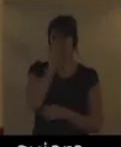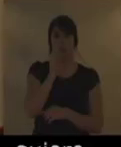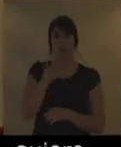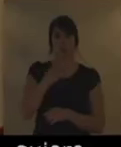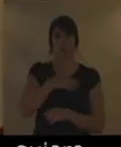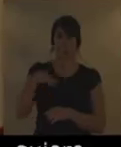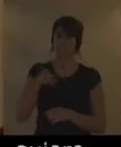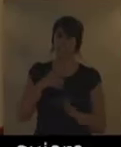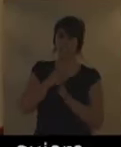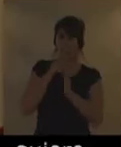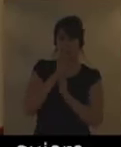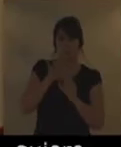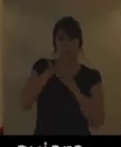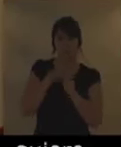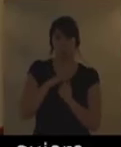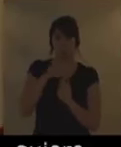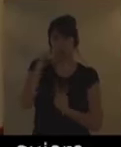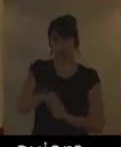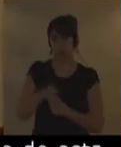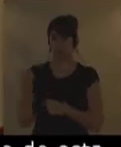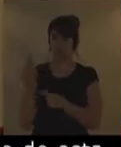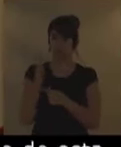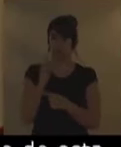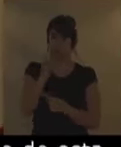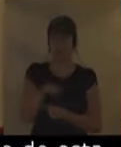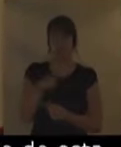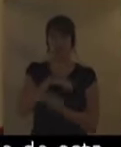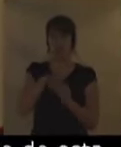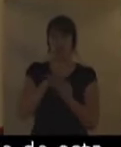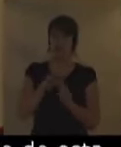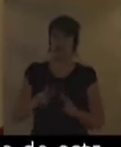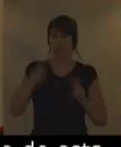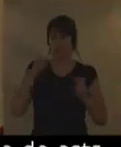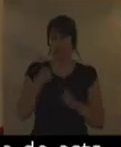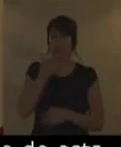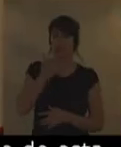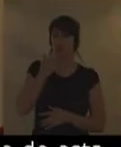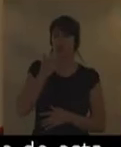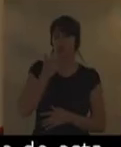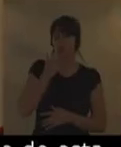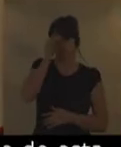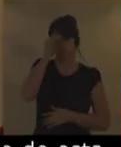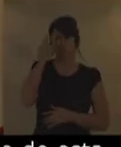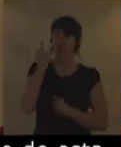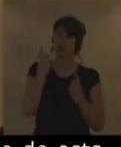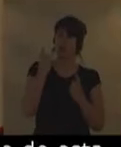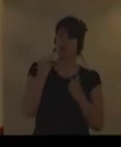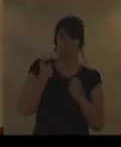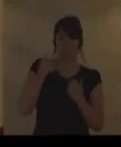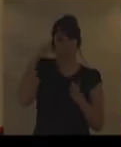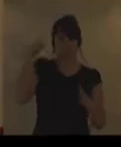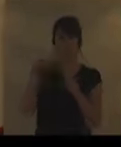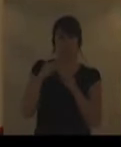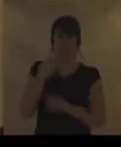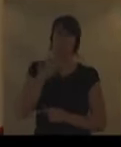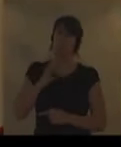the knowledge necessary for a better understanding of this